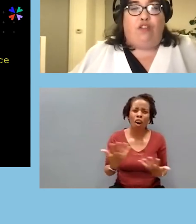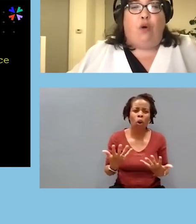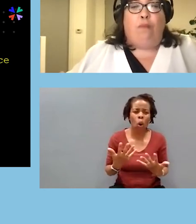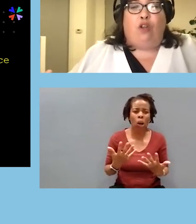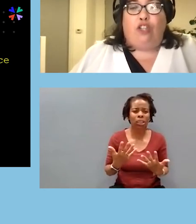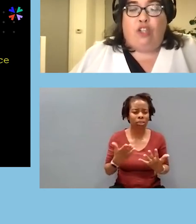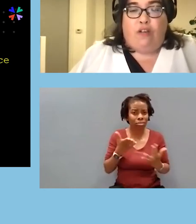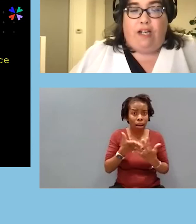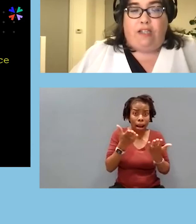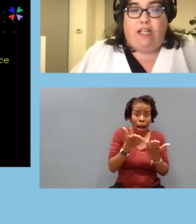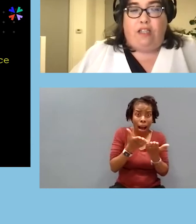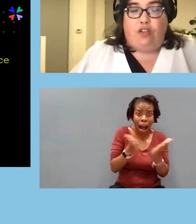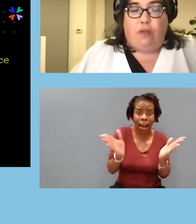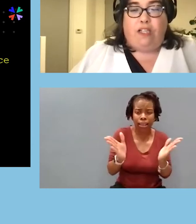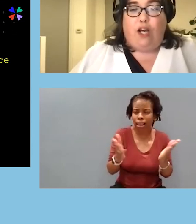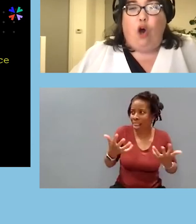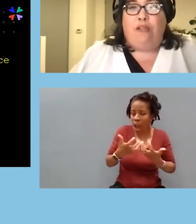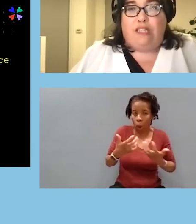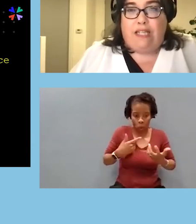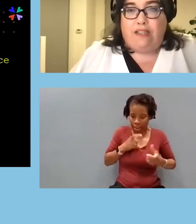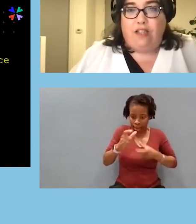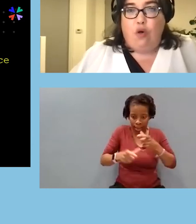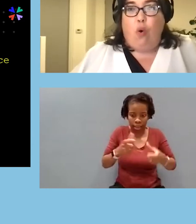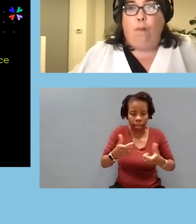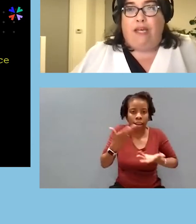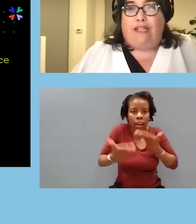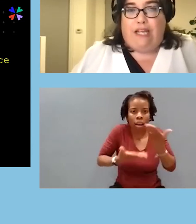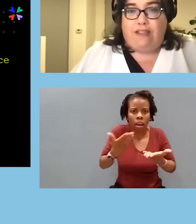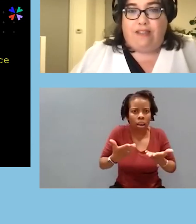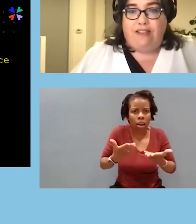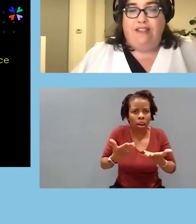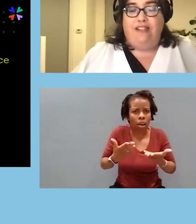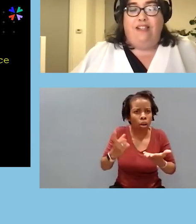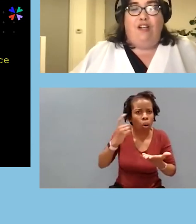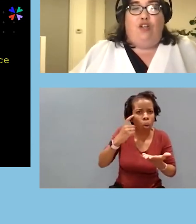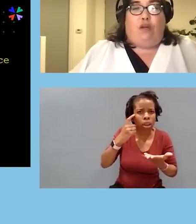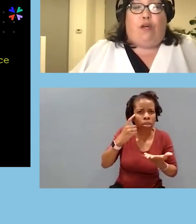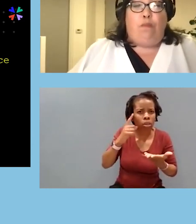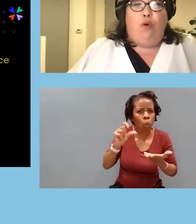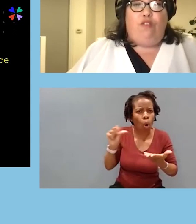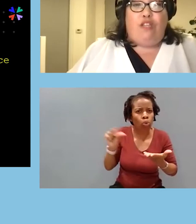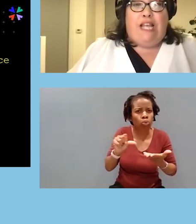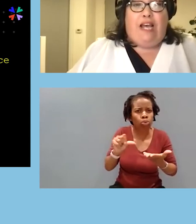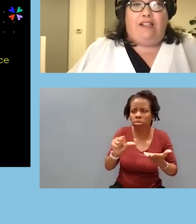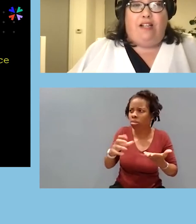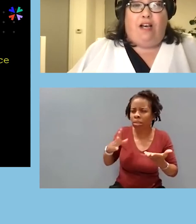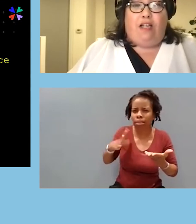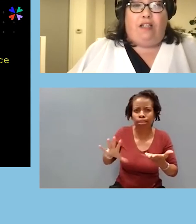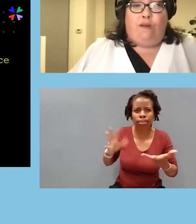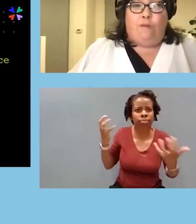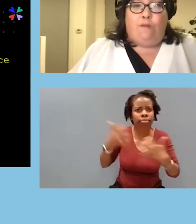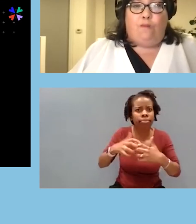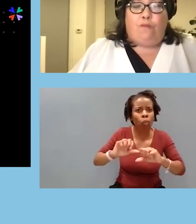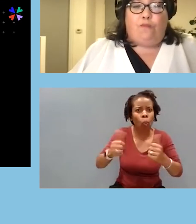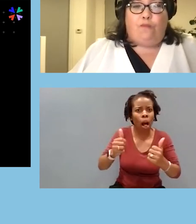access and the phenomenology of access. You know, it's like common sense. What makes sense? So we can move to the next